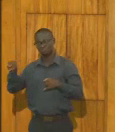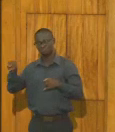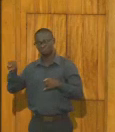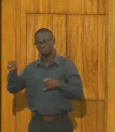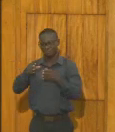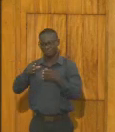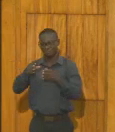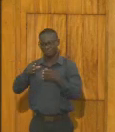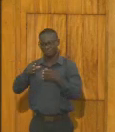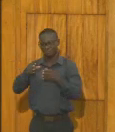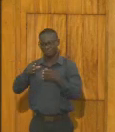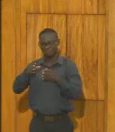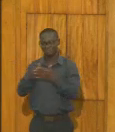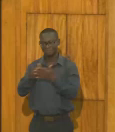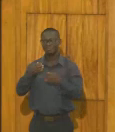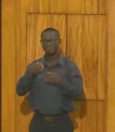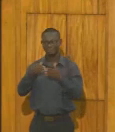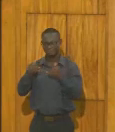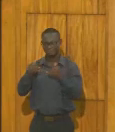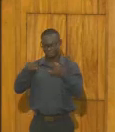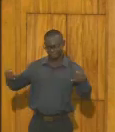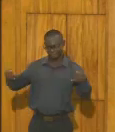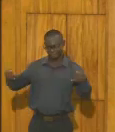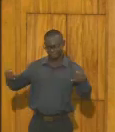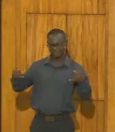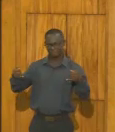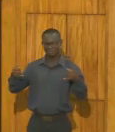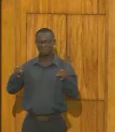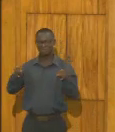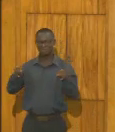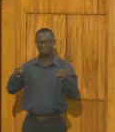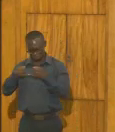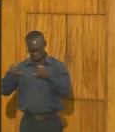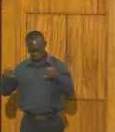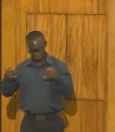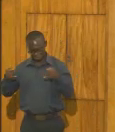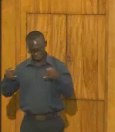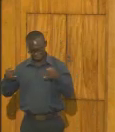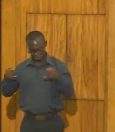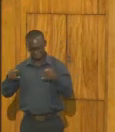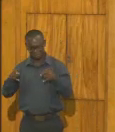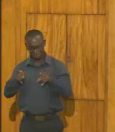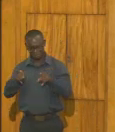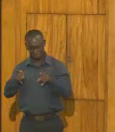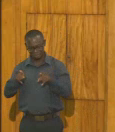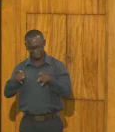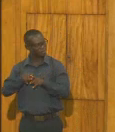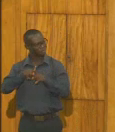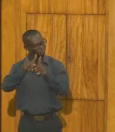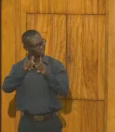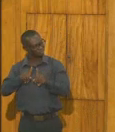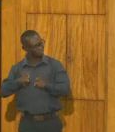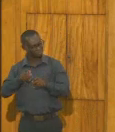developing new guidelines, and this is also aligning with now the triple testing, which I